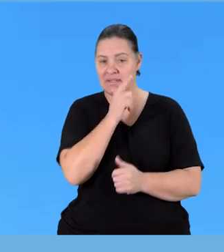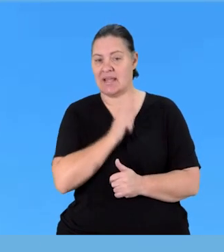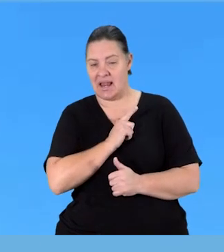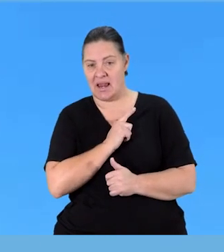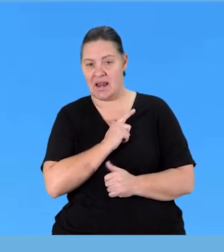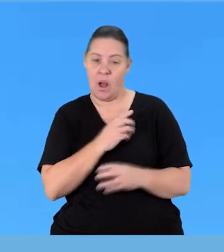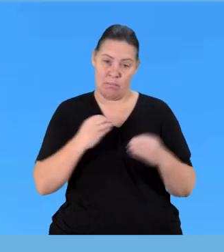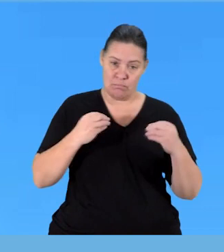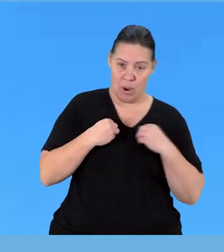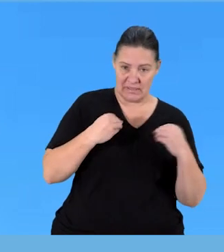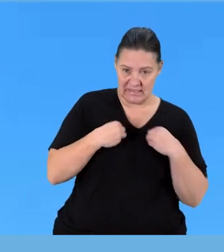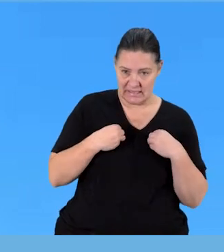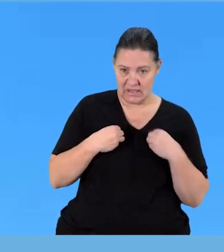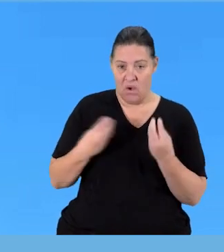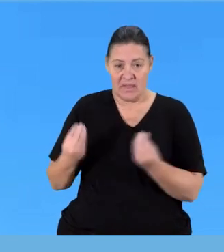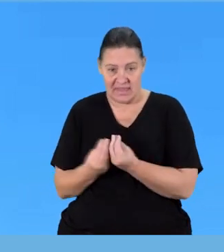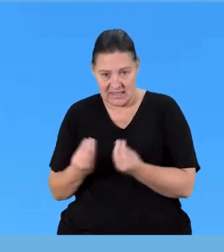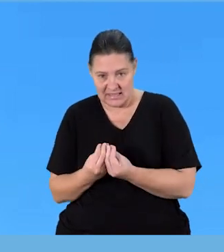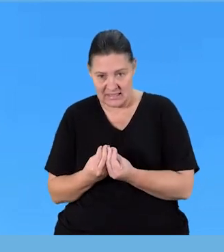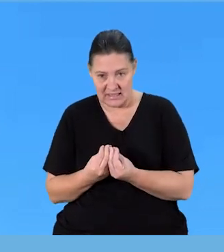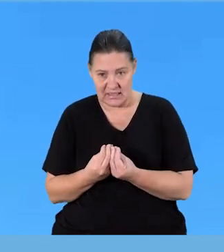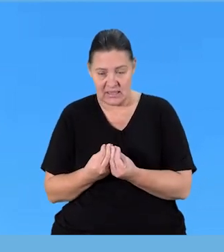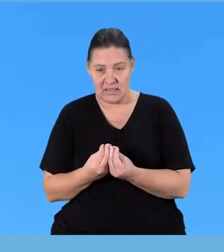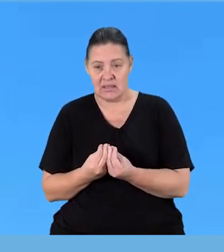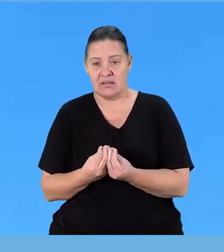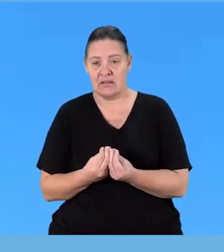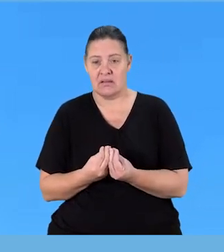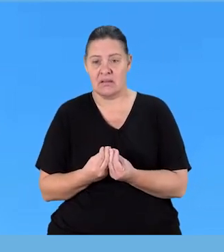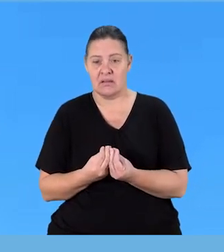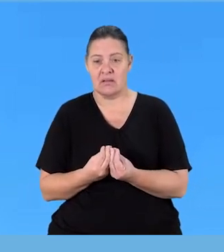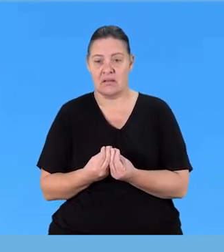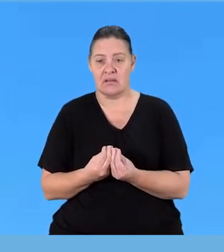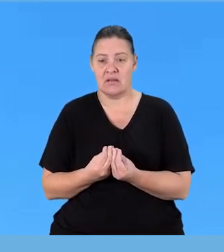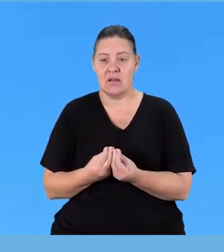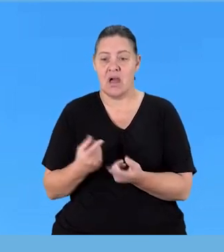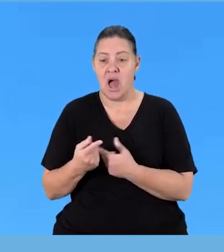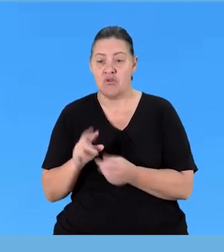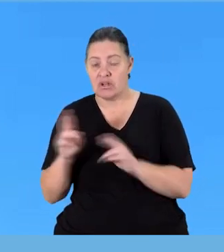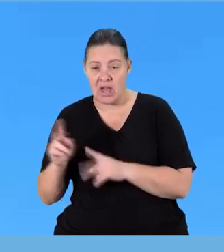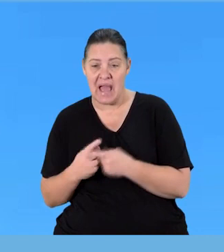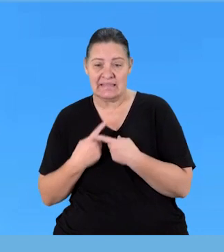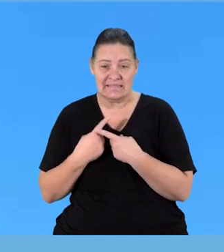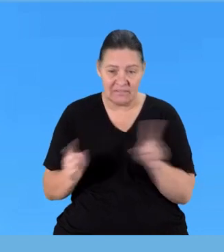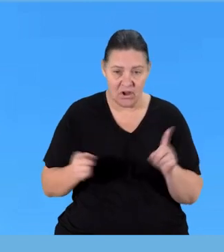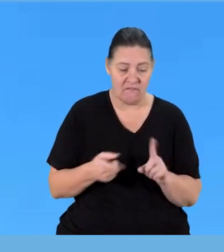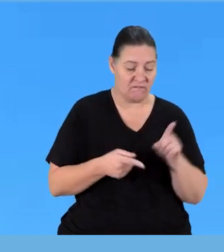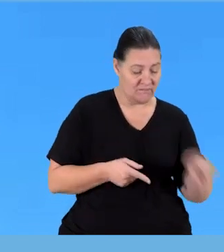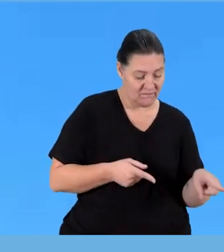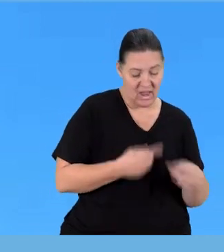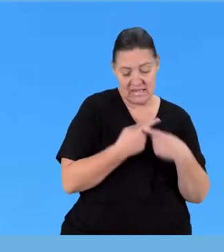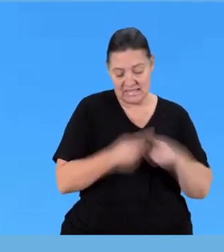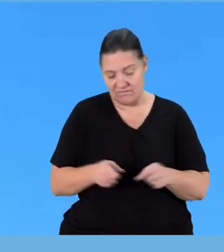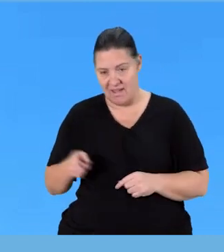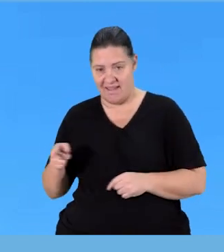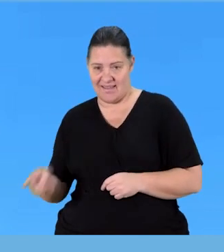that now is telling us that the properties of the substances produced in a chemical reaction differs from the